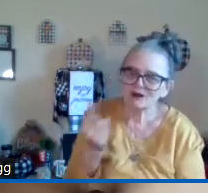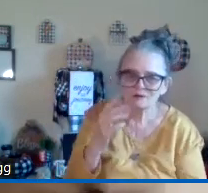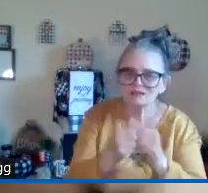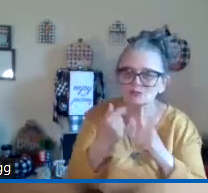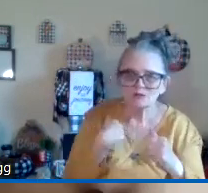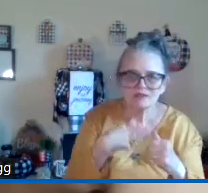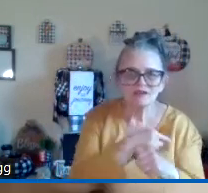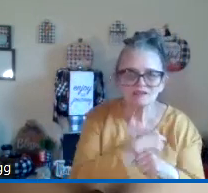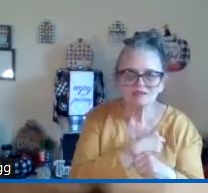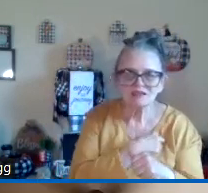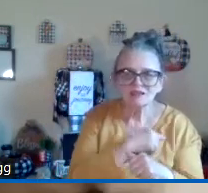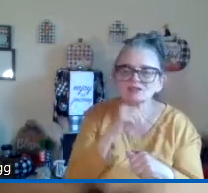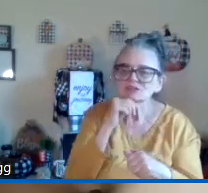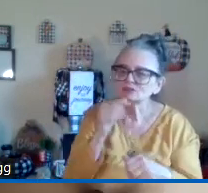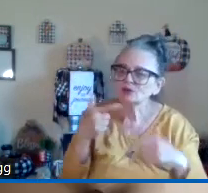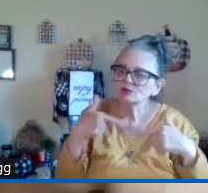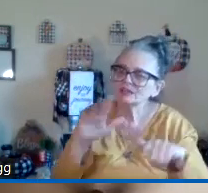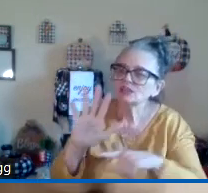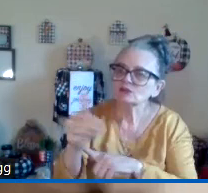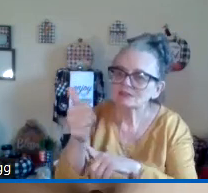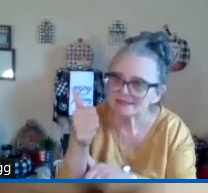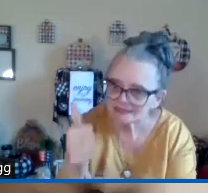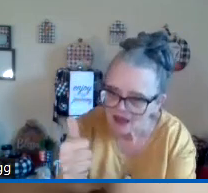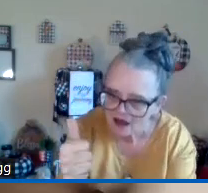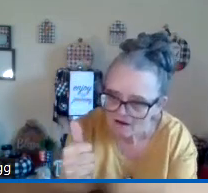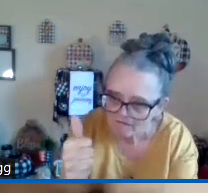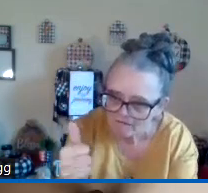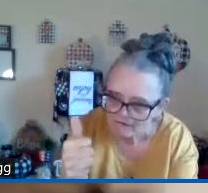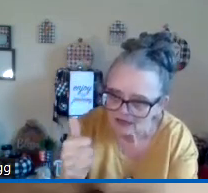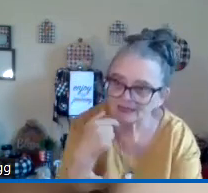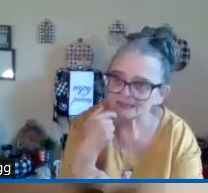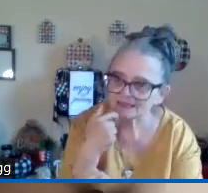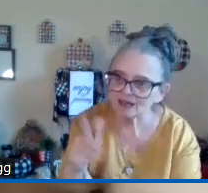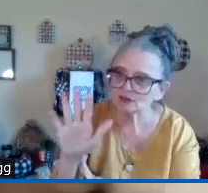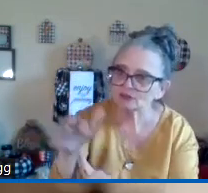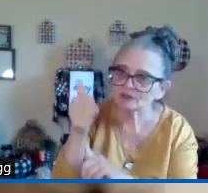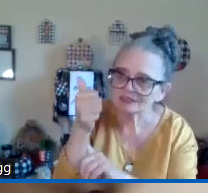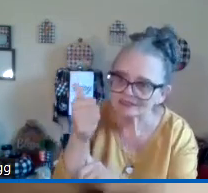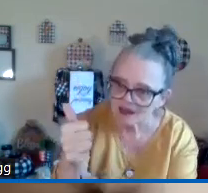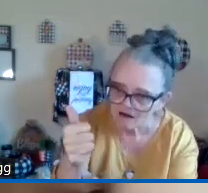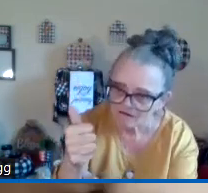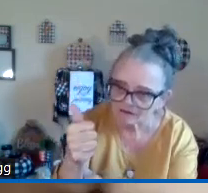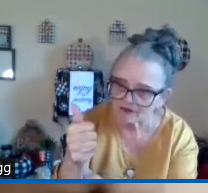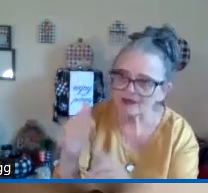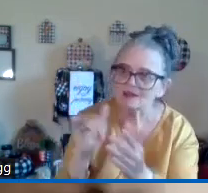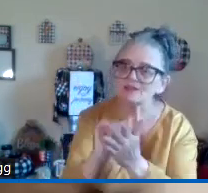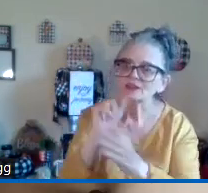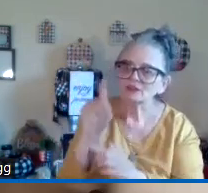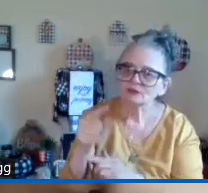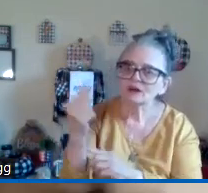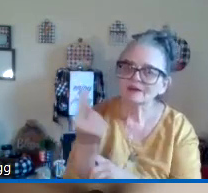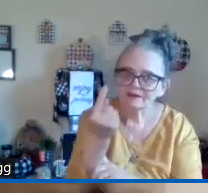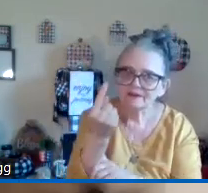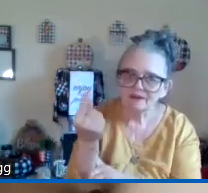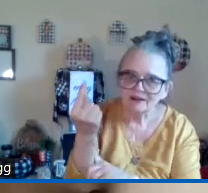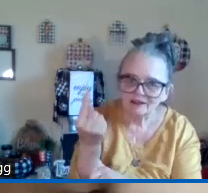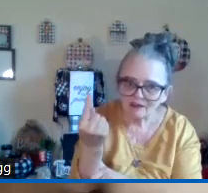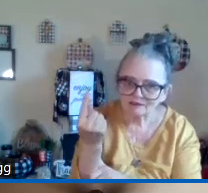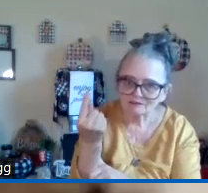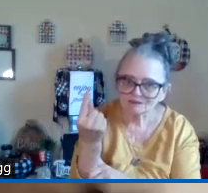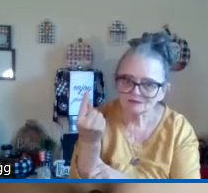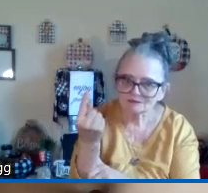okay. You're a good person anyway. No, no, no, no. Tell the truth. If he does something